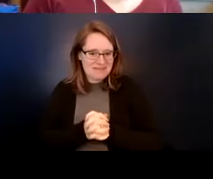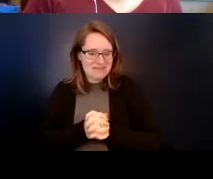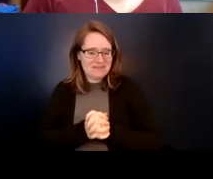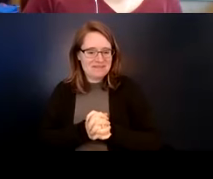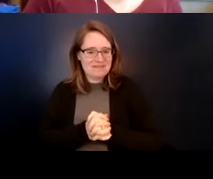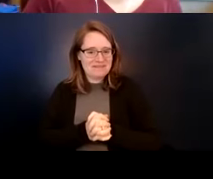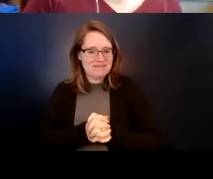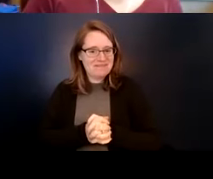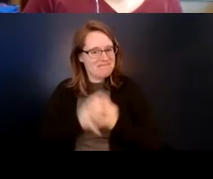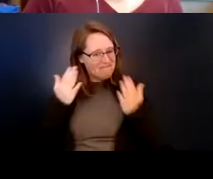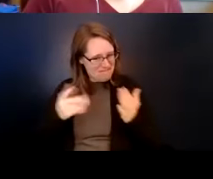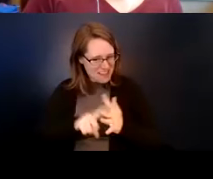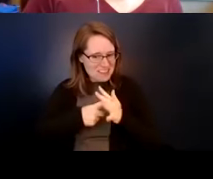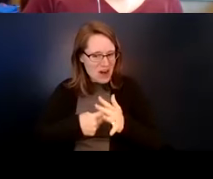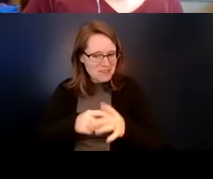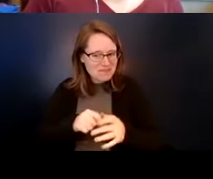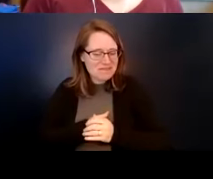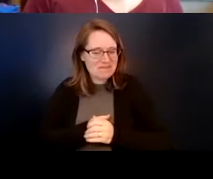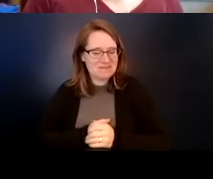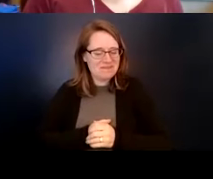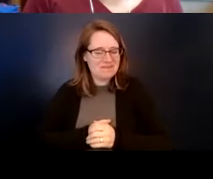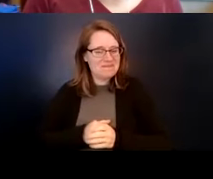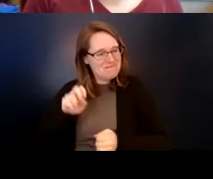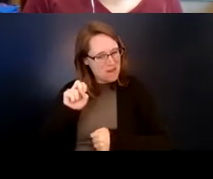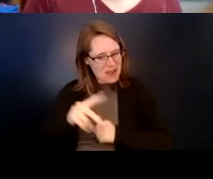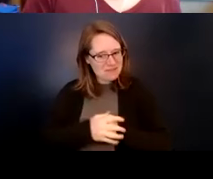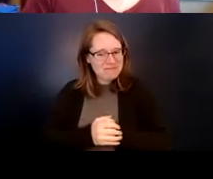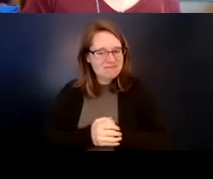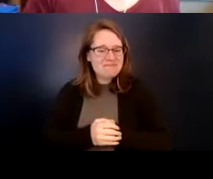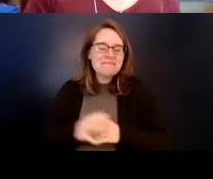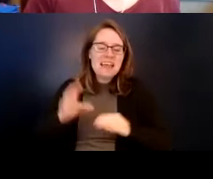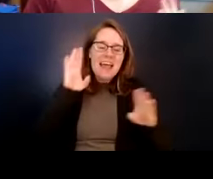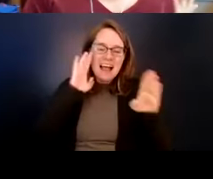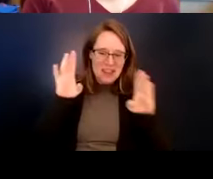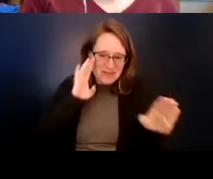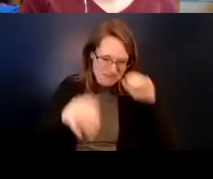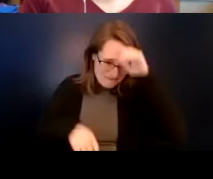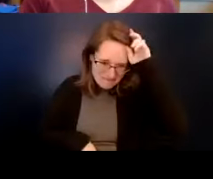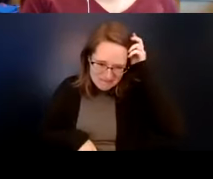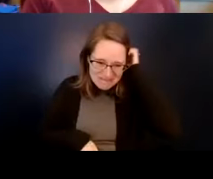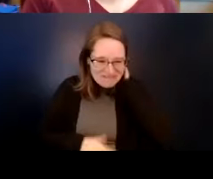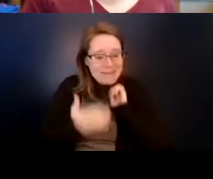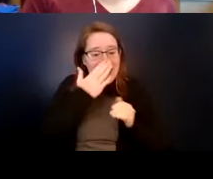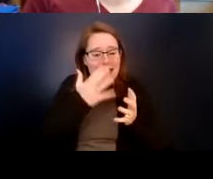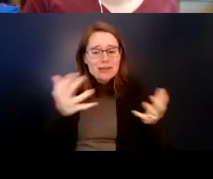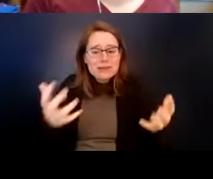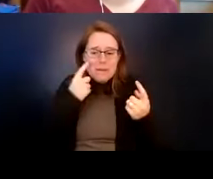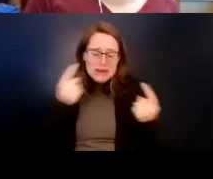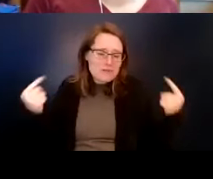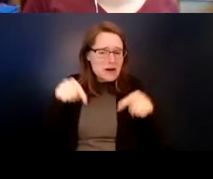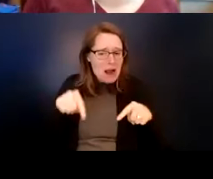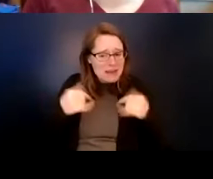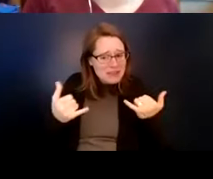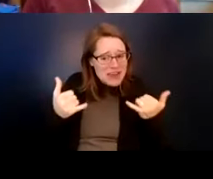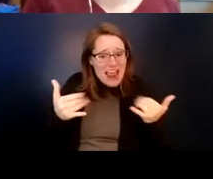Let's get started. All right. Hello, everyone. Thank you so much for being here and